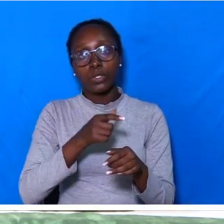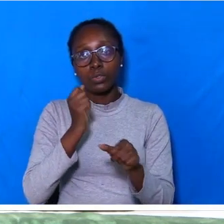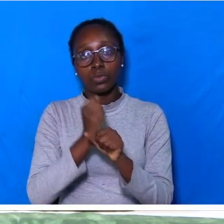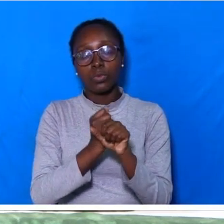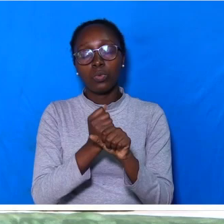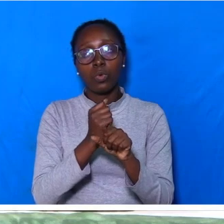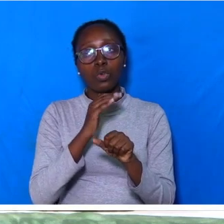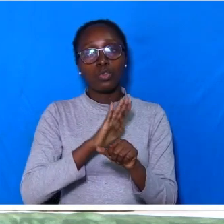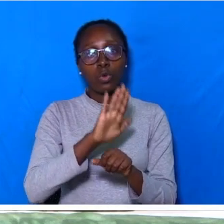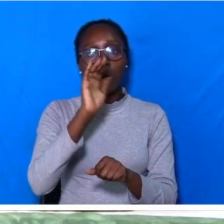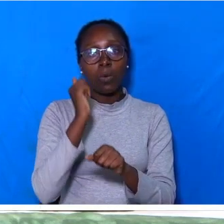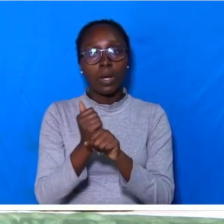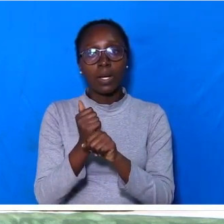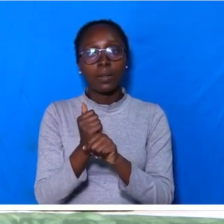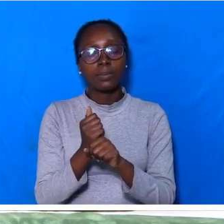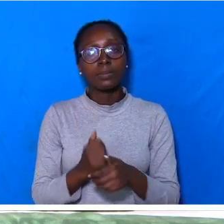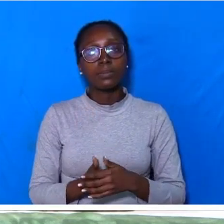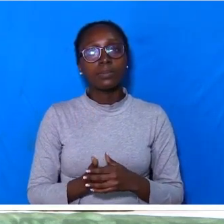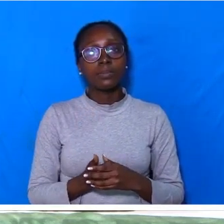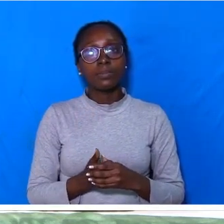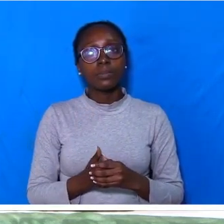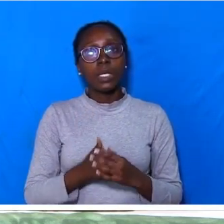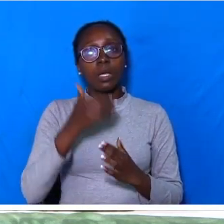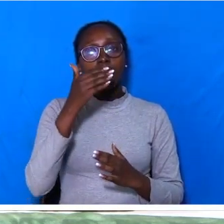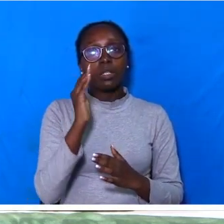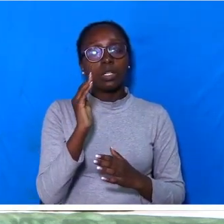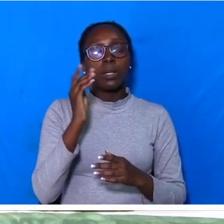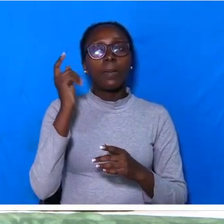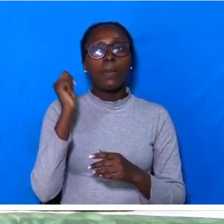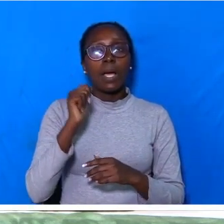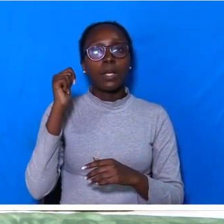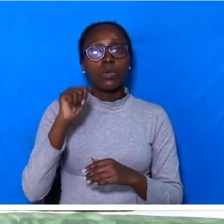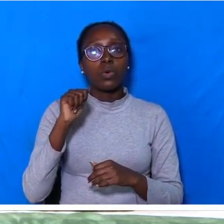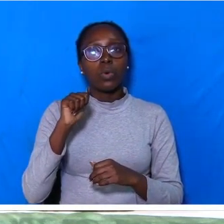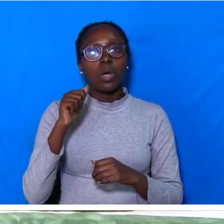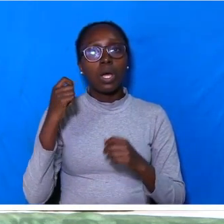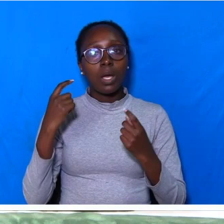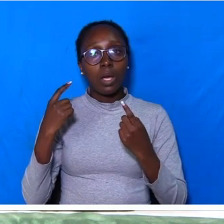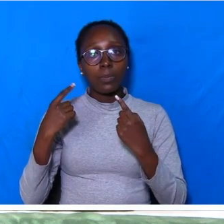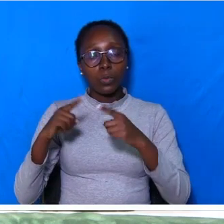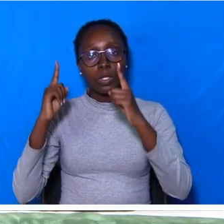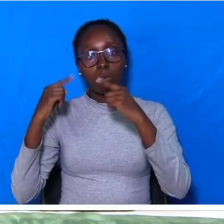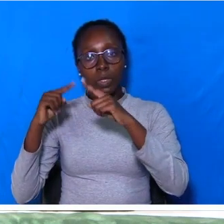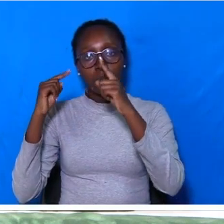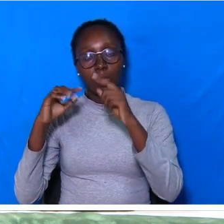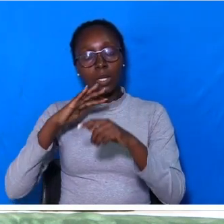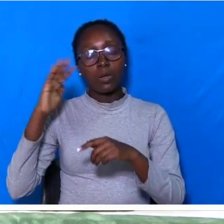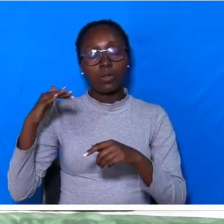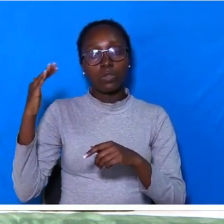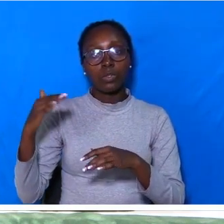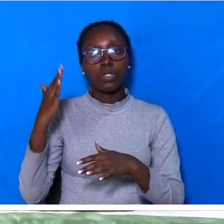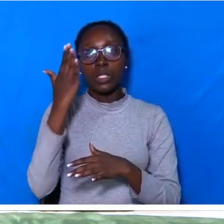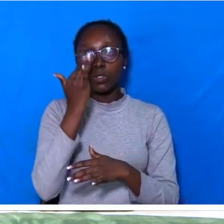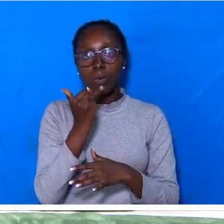still accomplishing things for his glory in this world. And that is why he gives us jobs. He gives us positions.